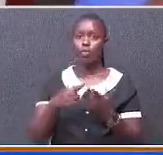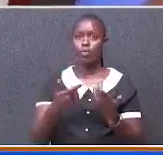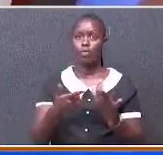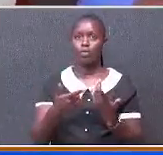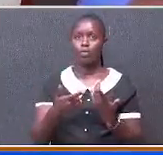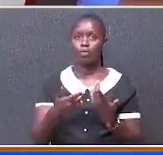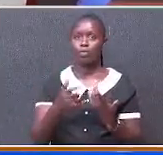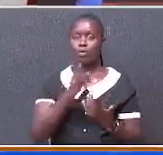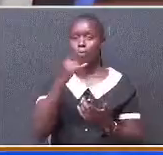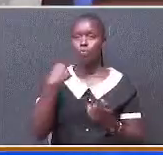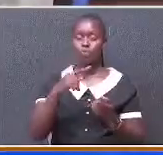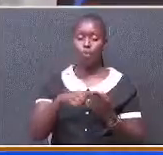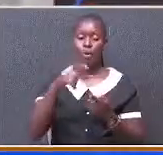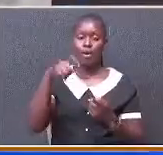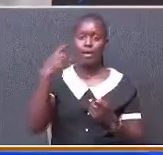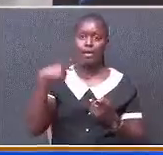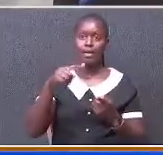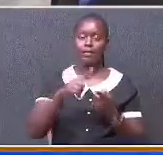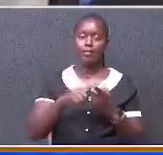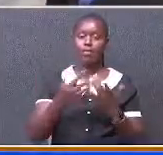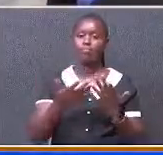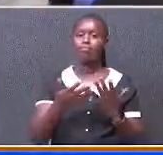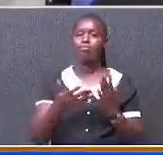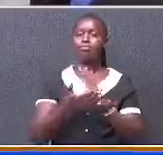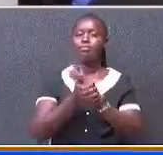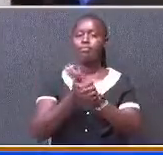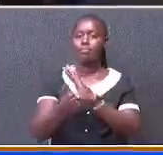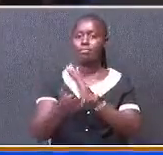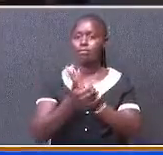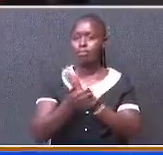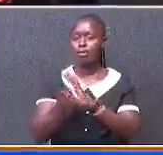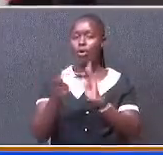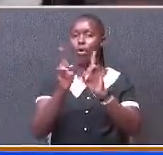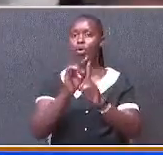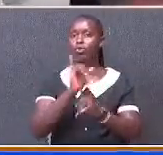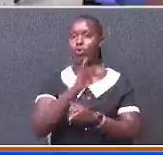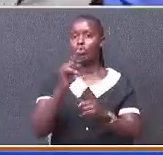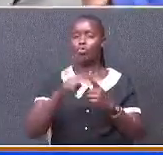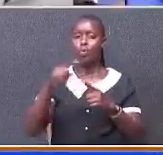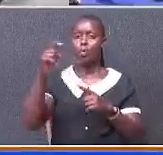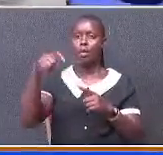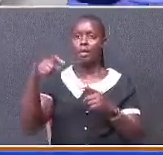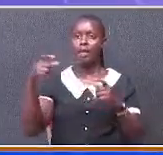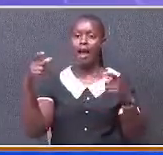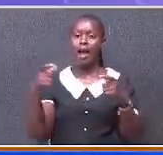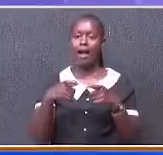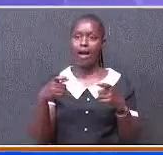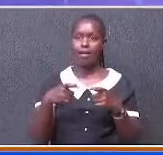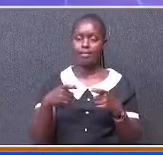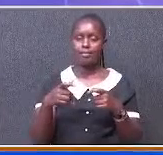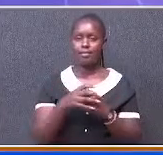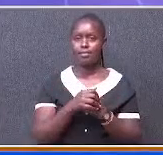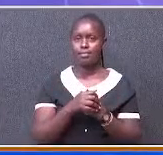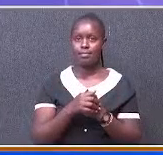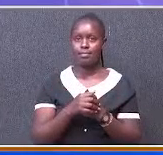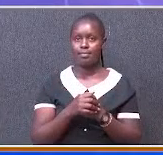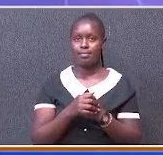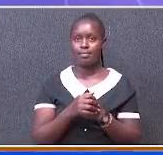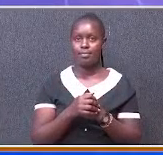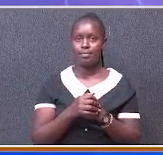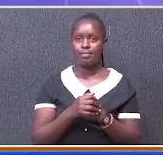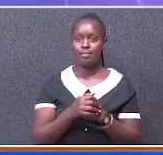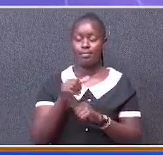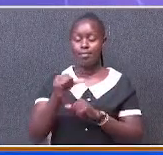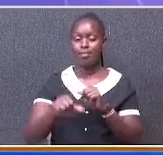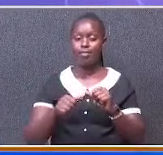ambao wanastahili courses, pia wale ambao wanahitaji kadi za watu ambao And now to matters